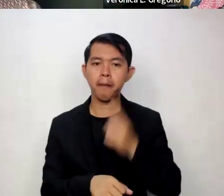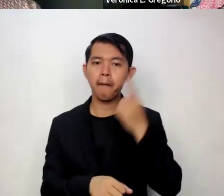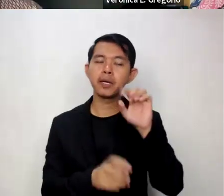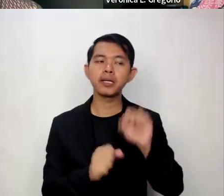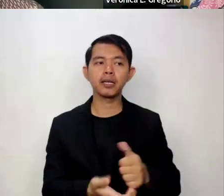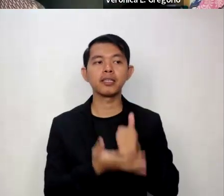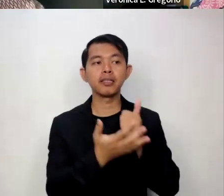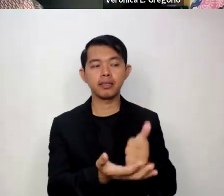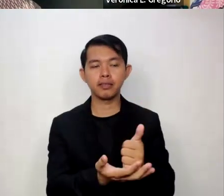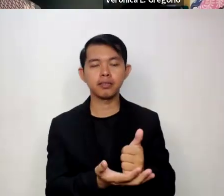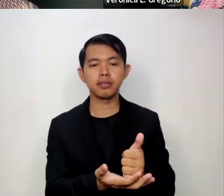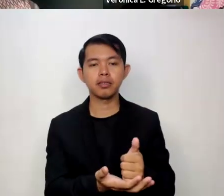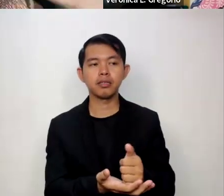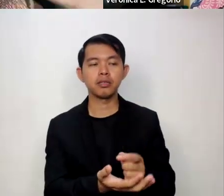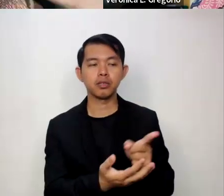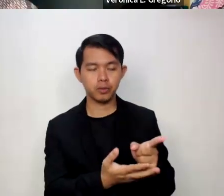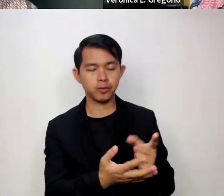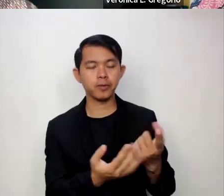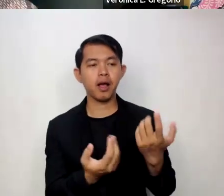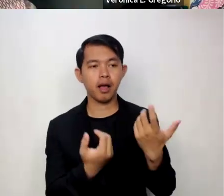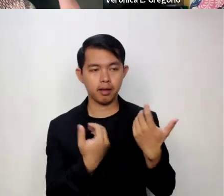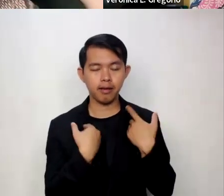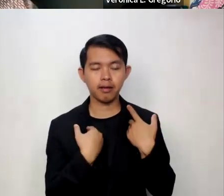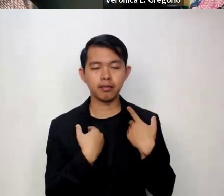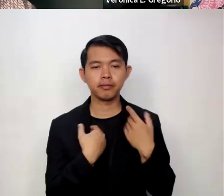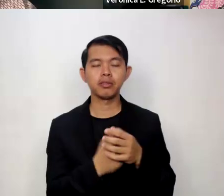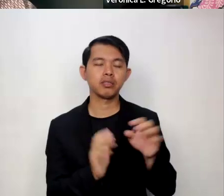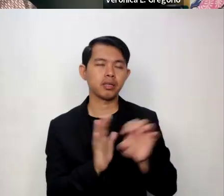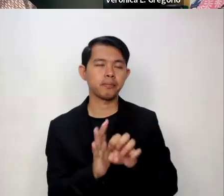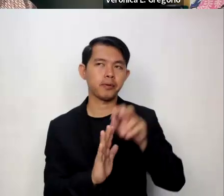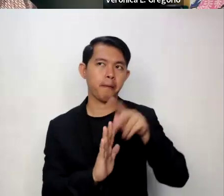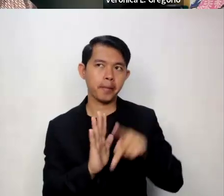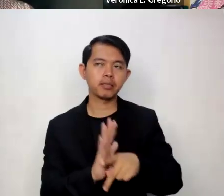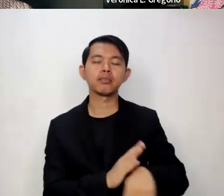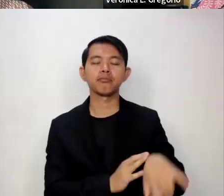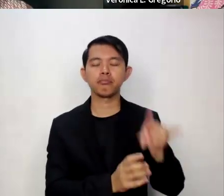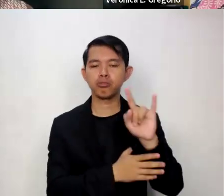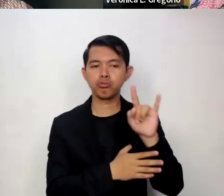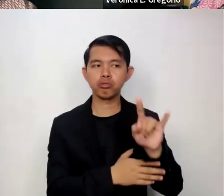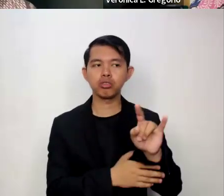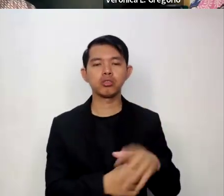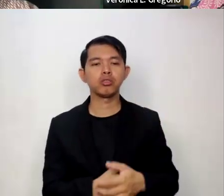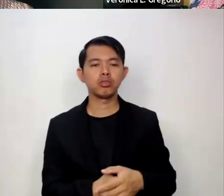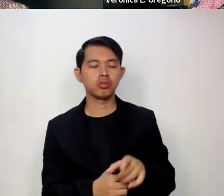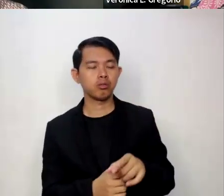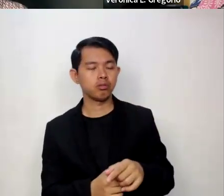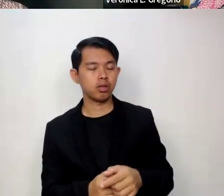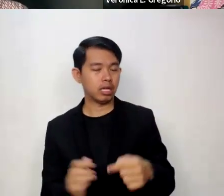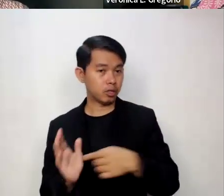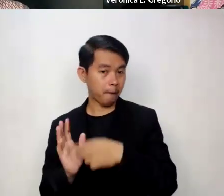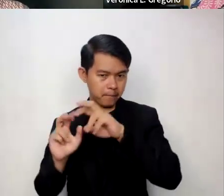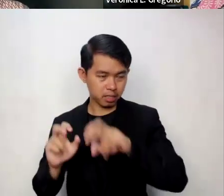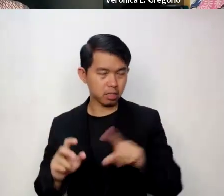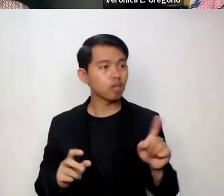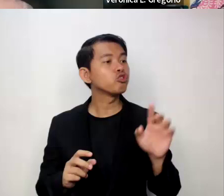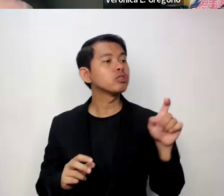for what you might already be doing. No, is it policy advocacy? No, so anong kailangan mo for my research para ma-support yun? Do you